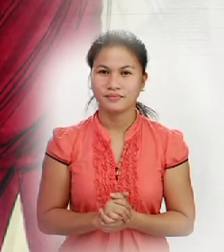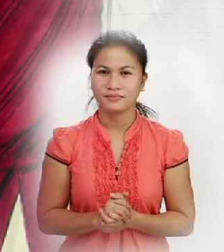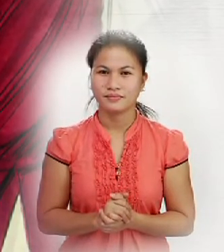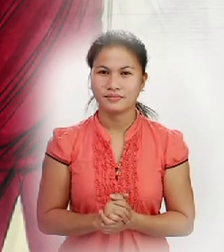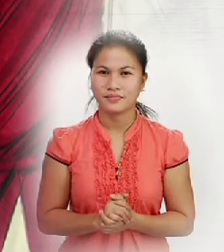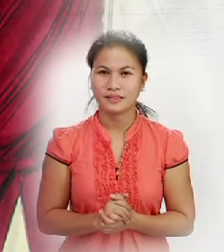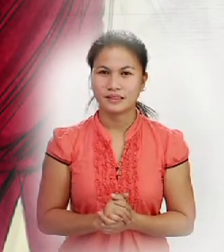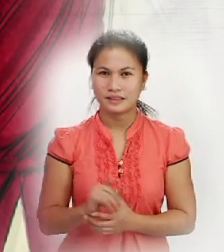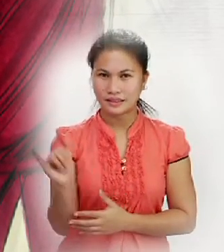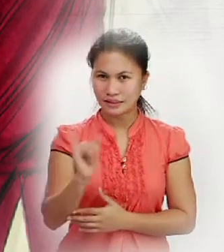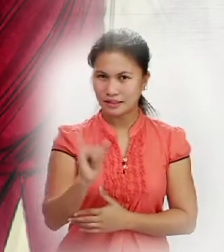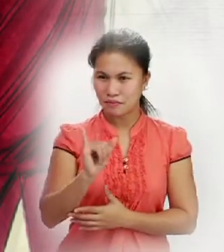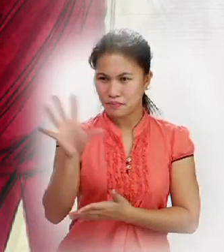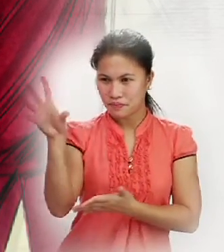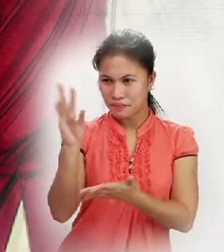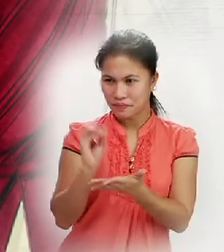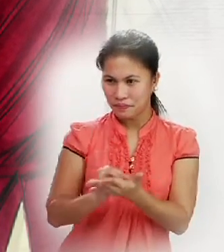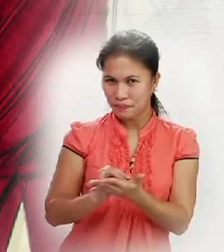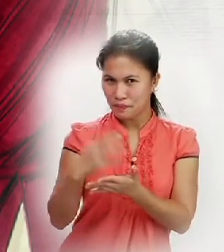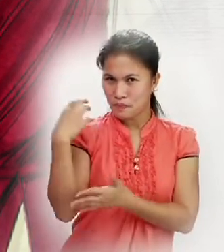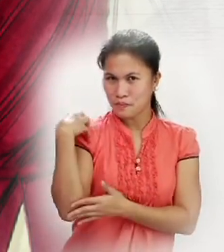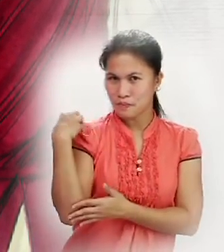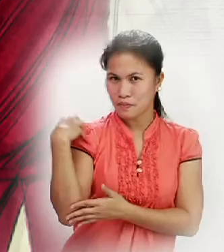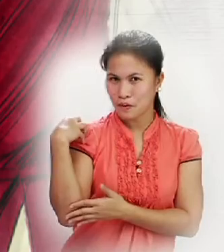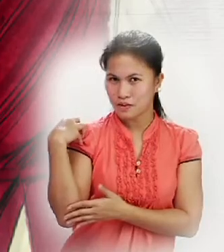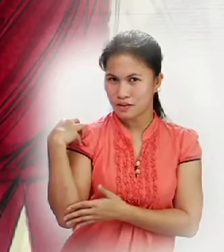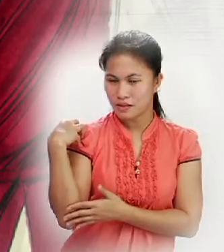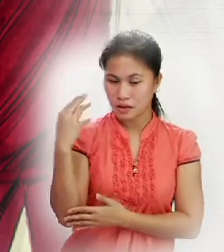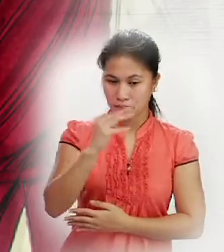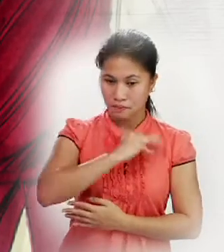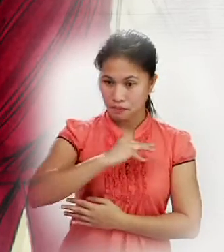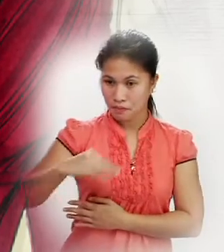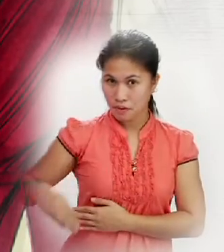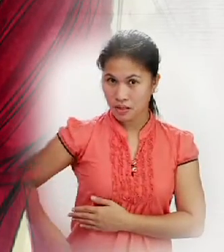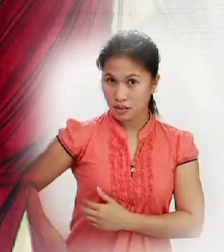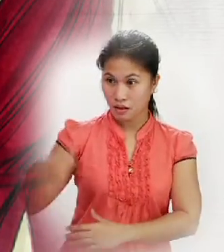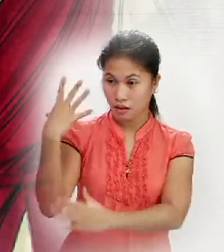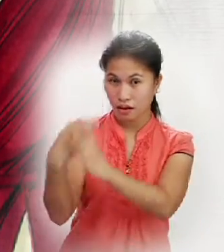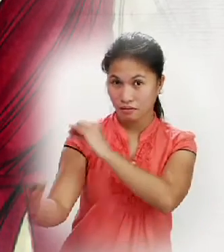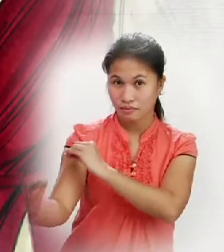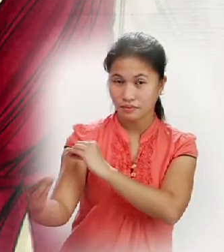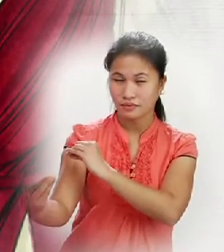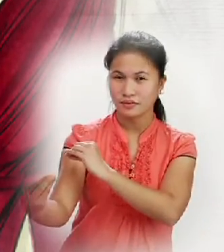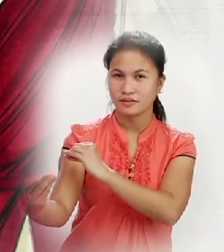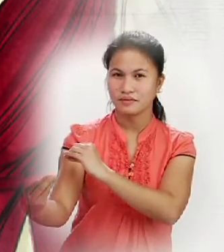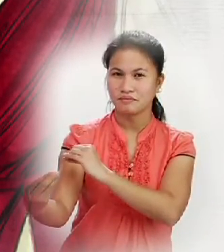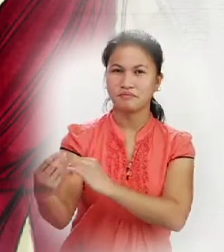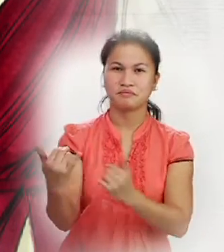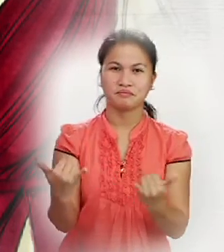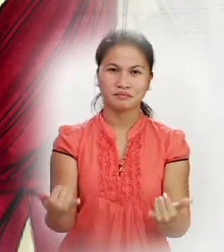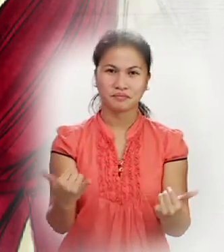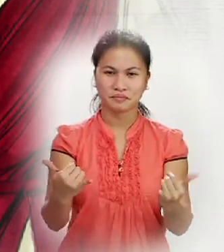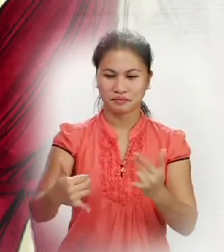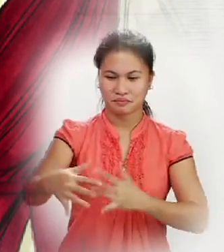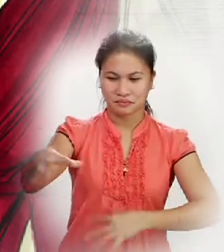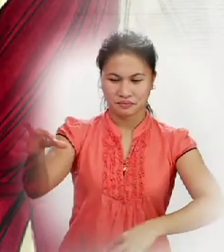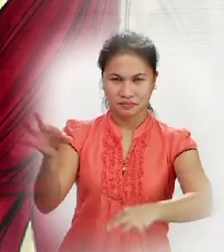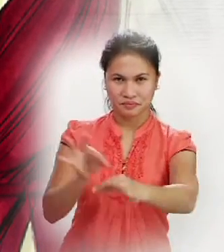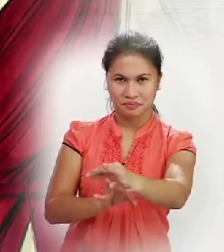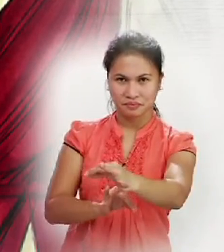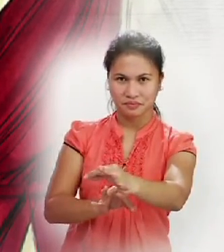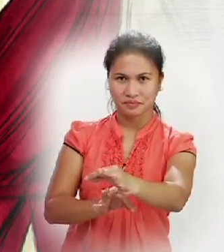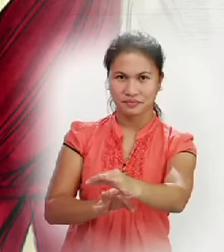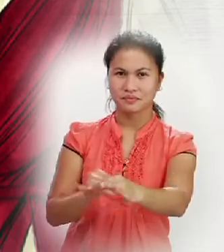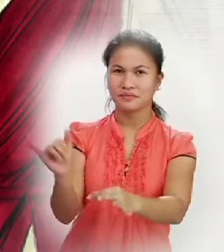little bosses. The master is gone. Now, I assume